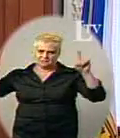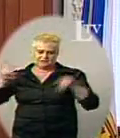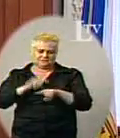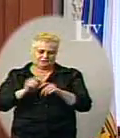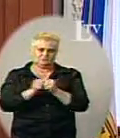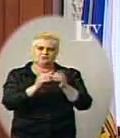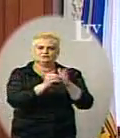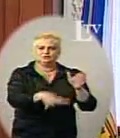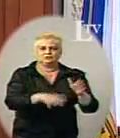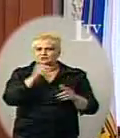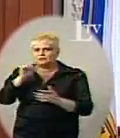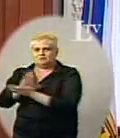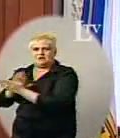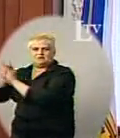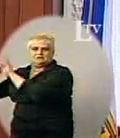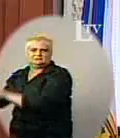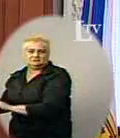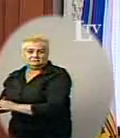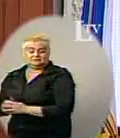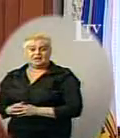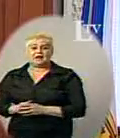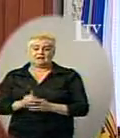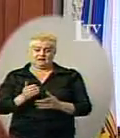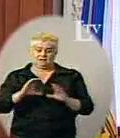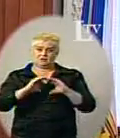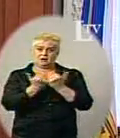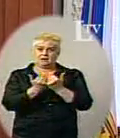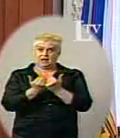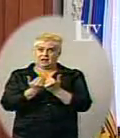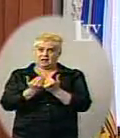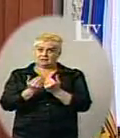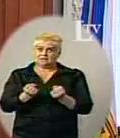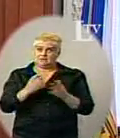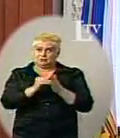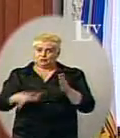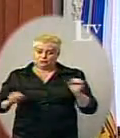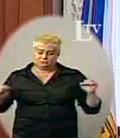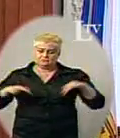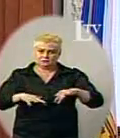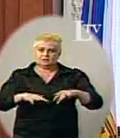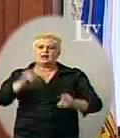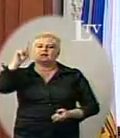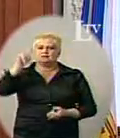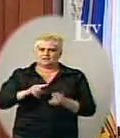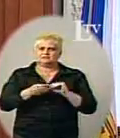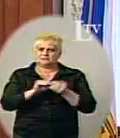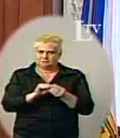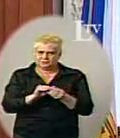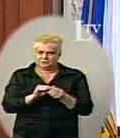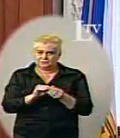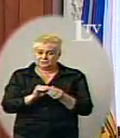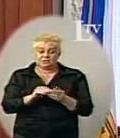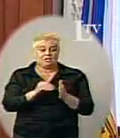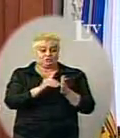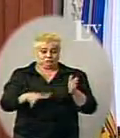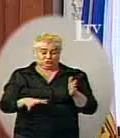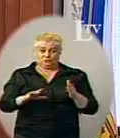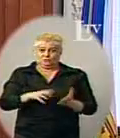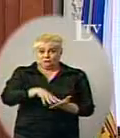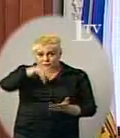Average class sizes are smaller than ever. Kids and Learning First will keep them that way.